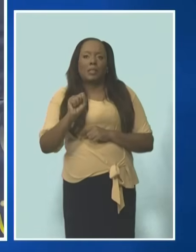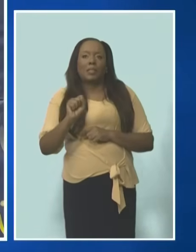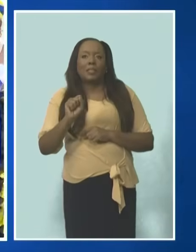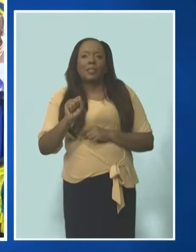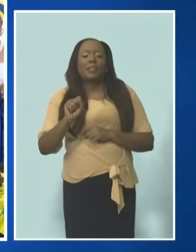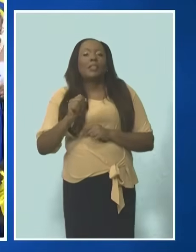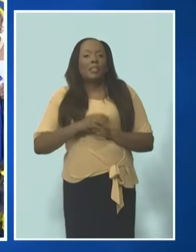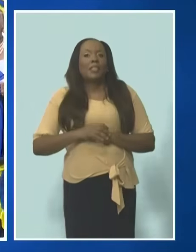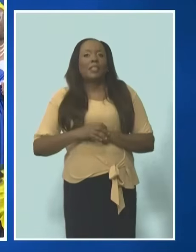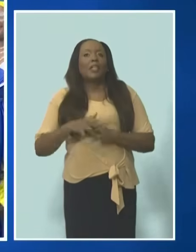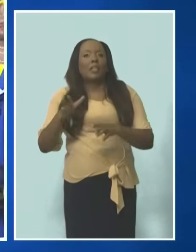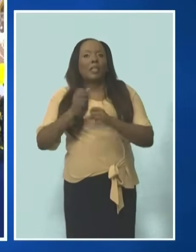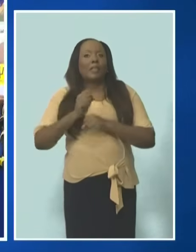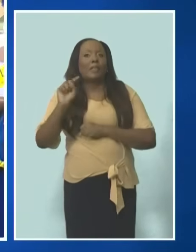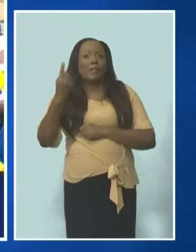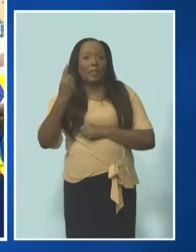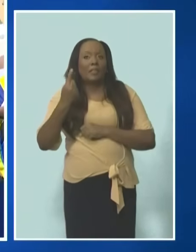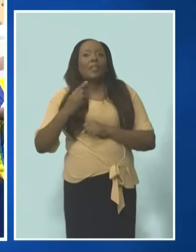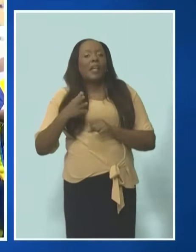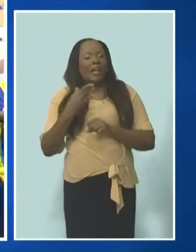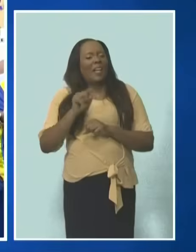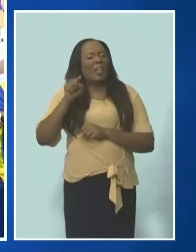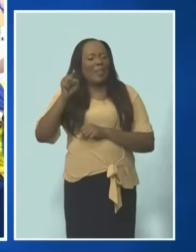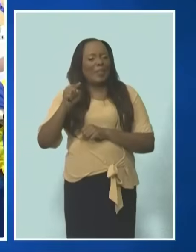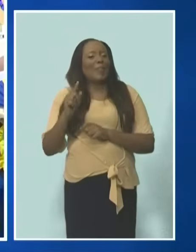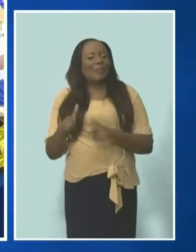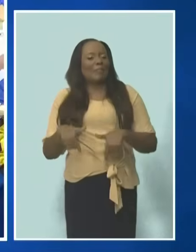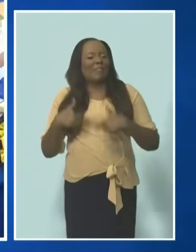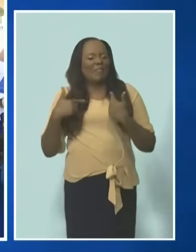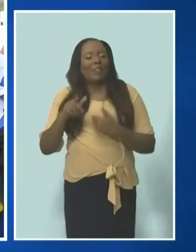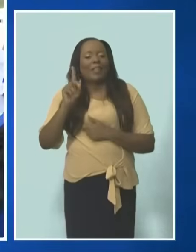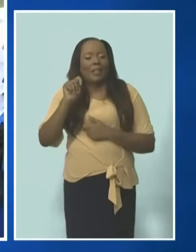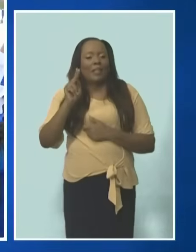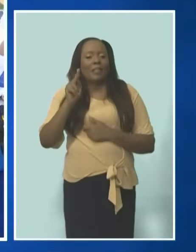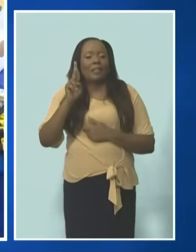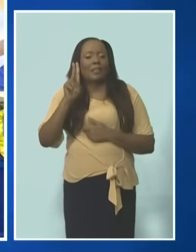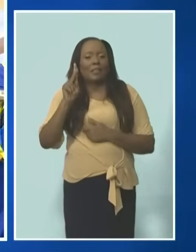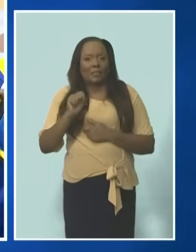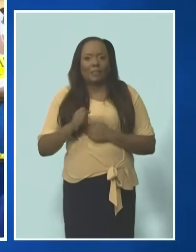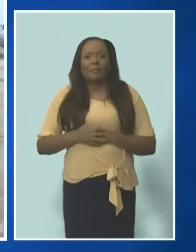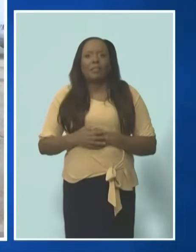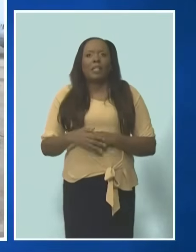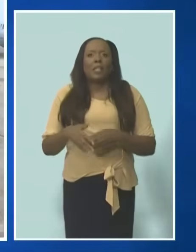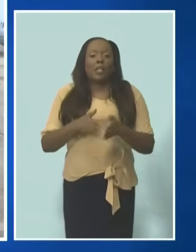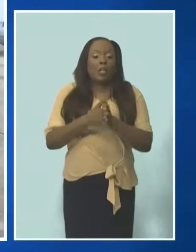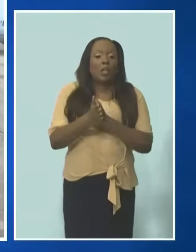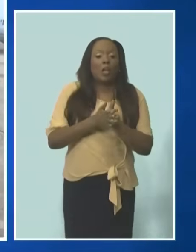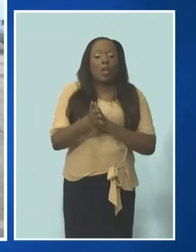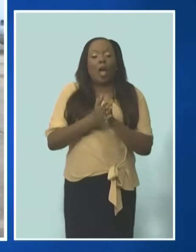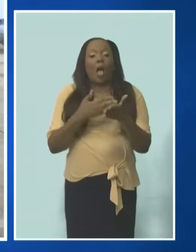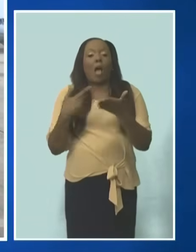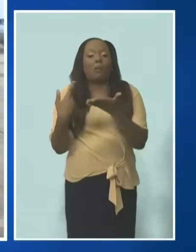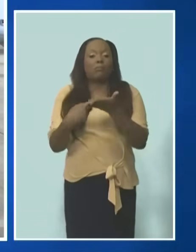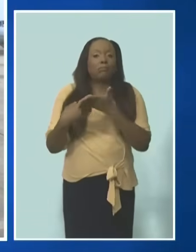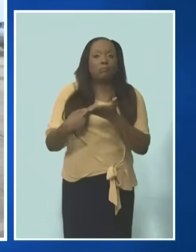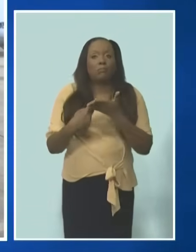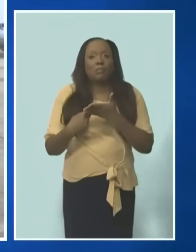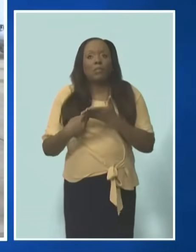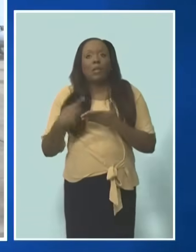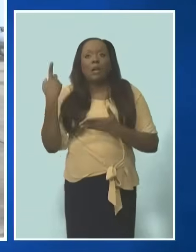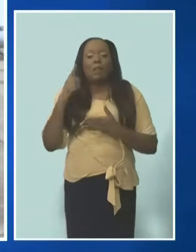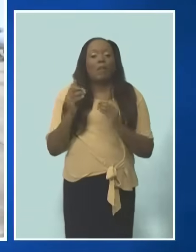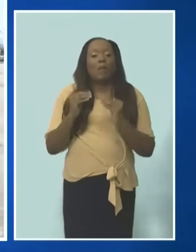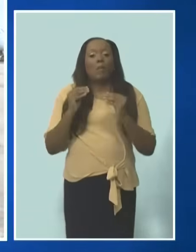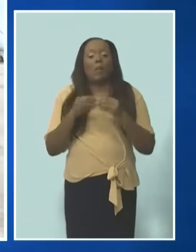there. PM Motley says government is looking forward to engaging in discussions regarding opening up Latin America,